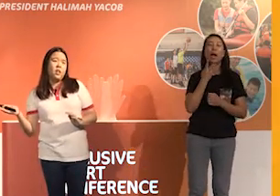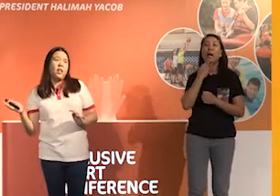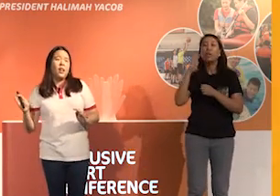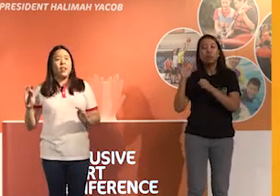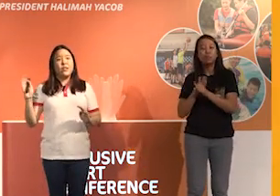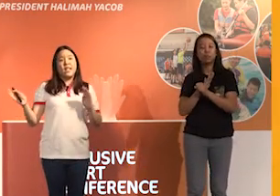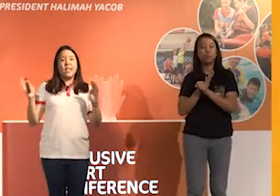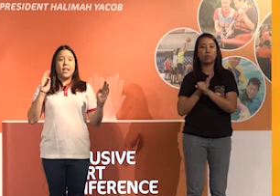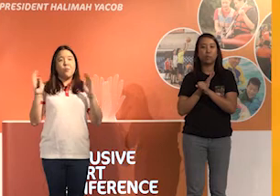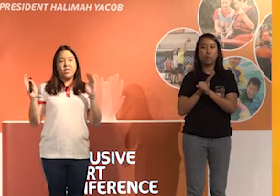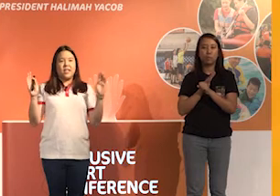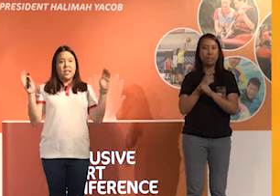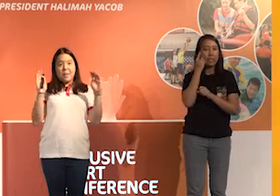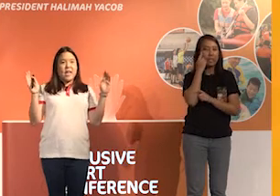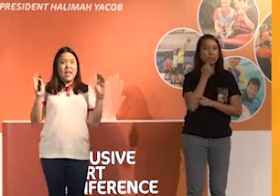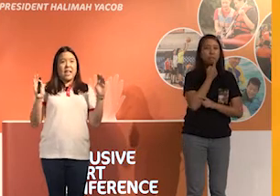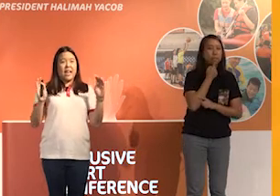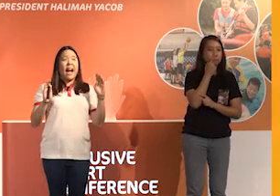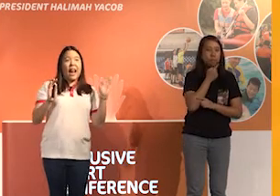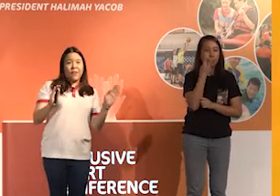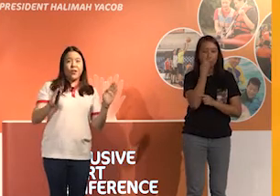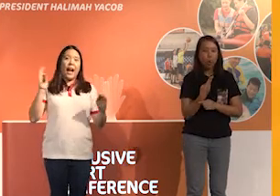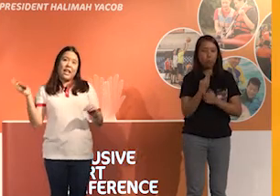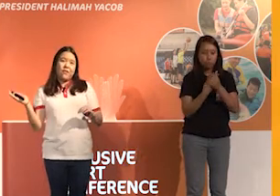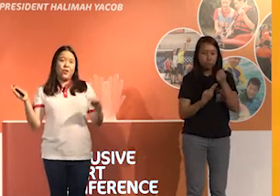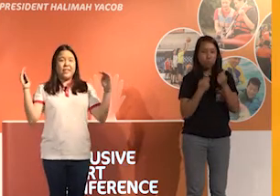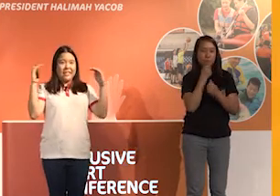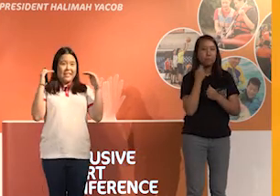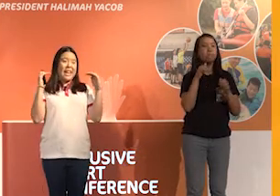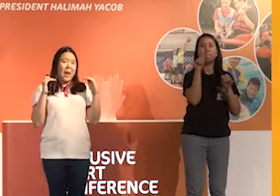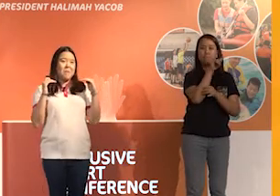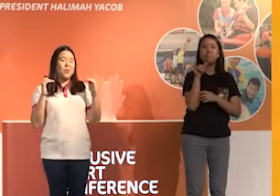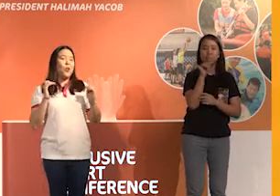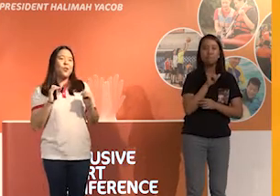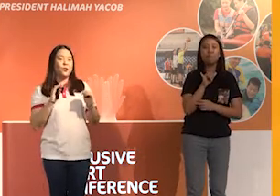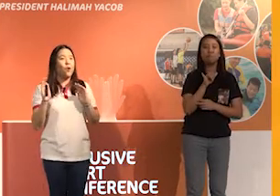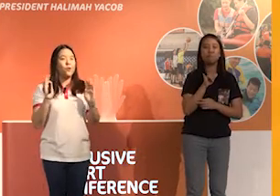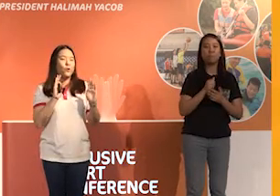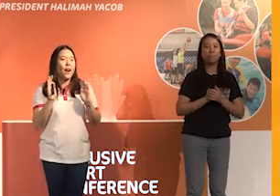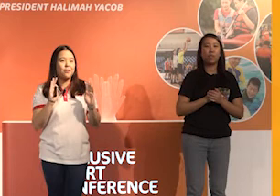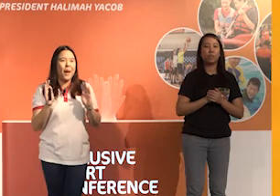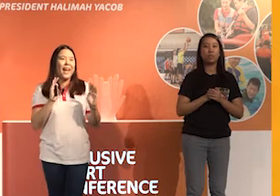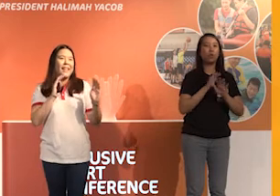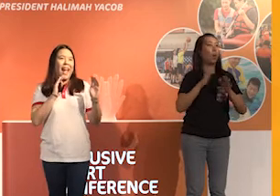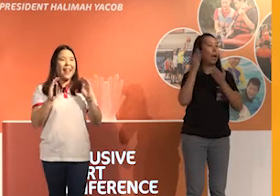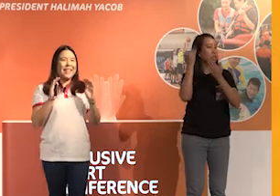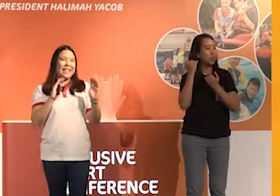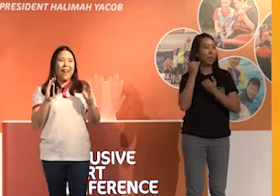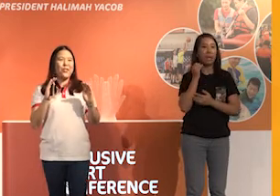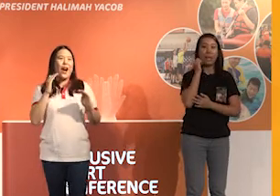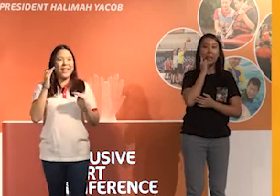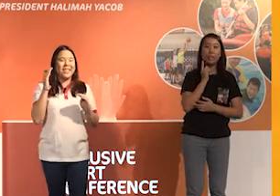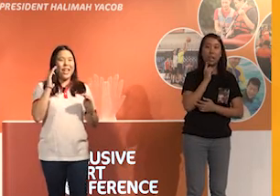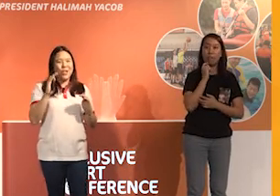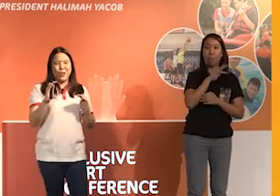helpful. You think the live with is similar. Helpful, I love you is same. So you don't expect any